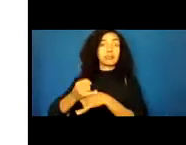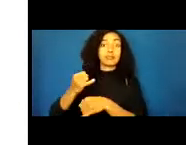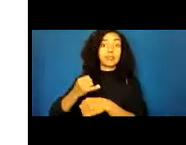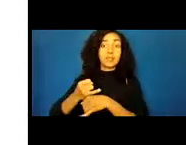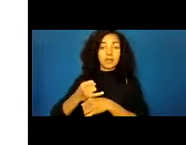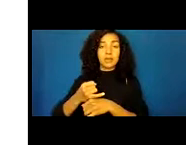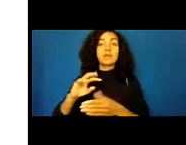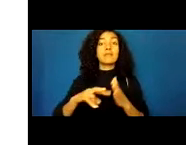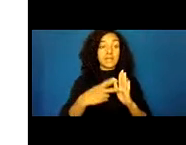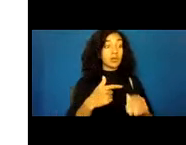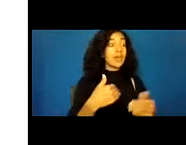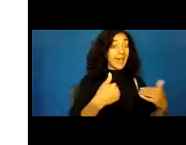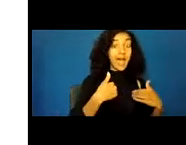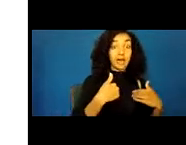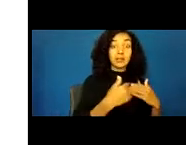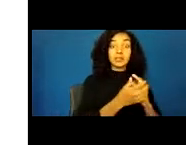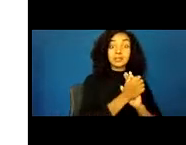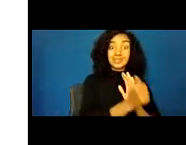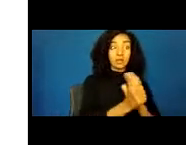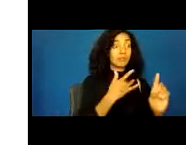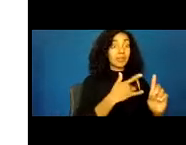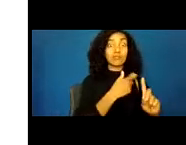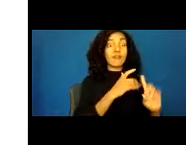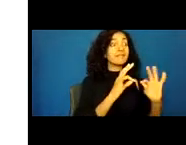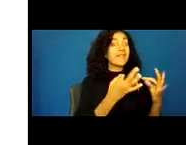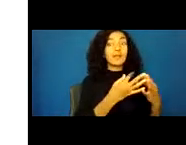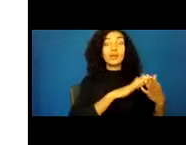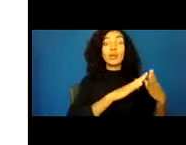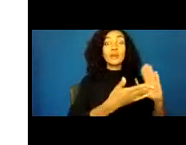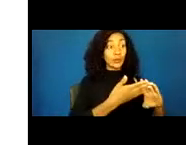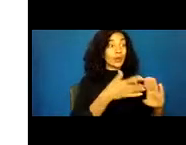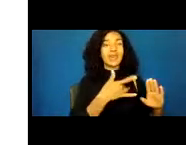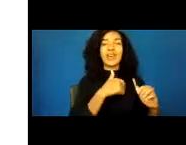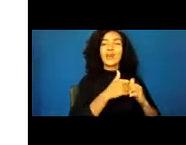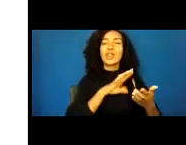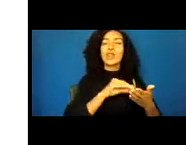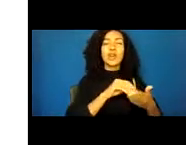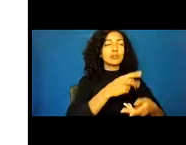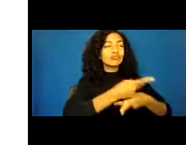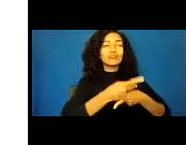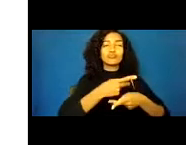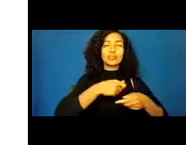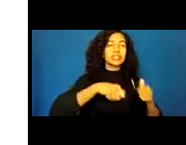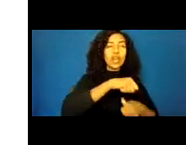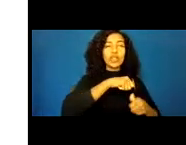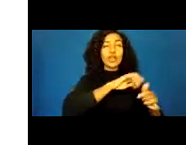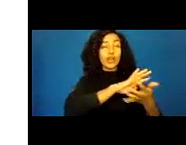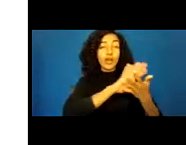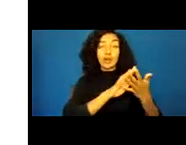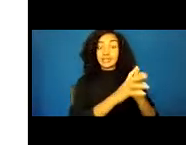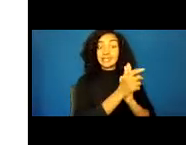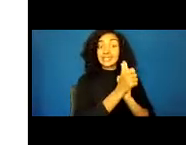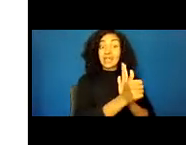communities. And that's how we learned to interact and socially take care of ourselves. And those skills were all of a